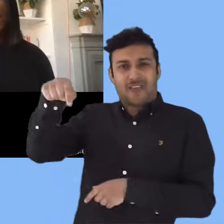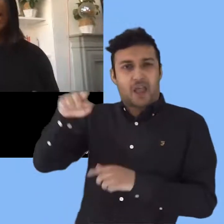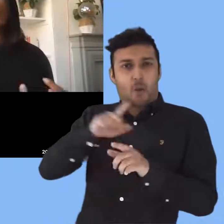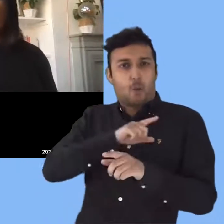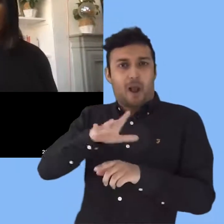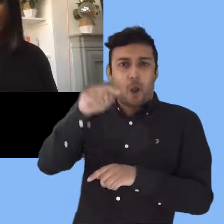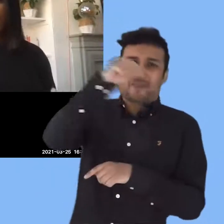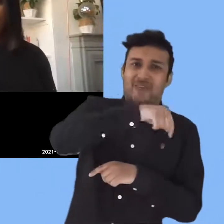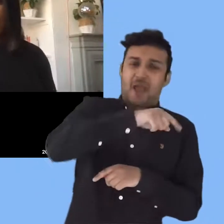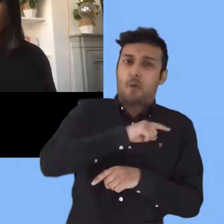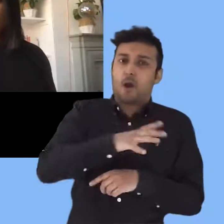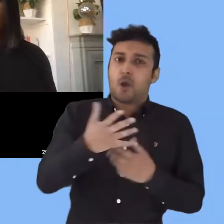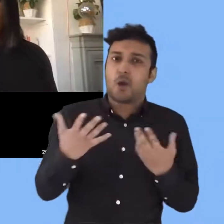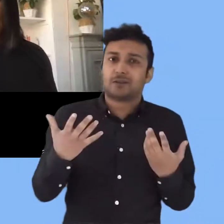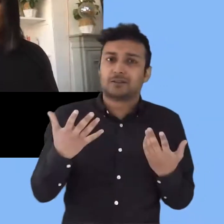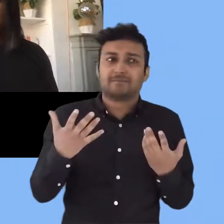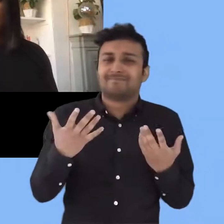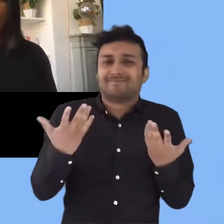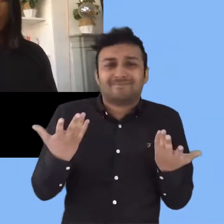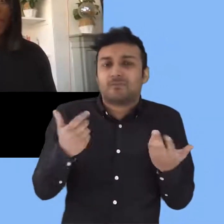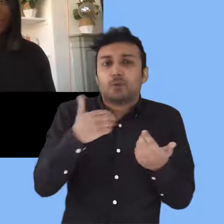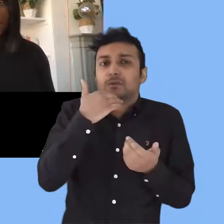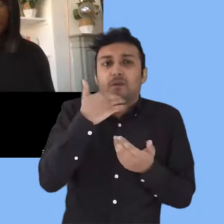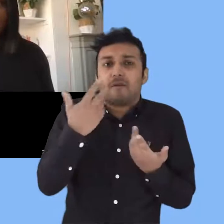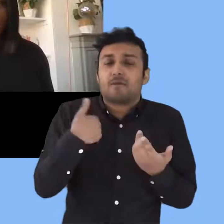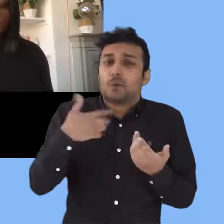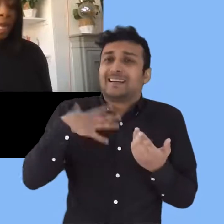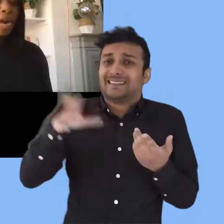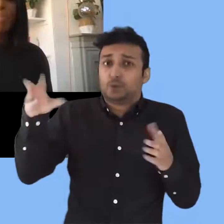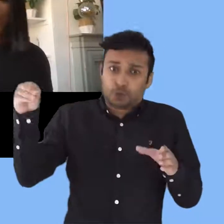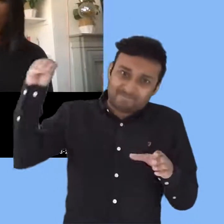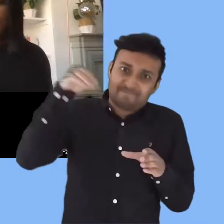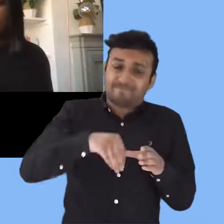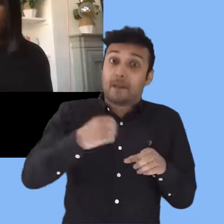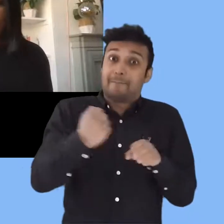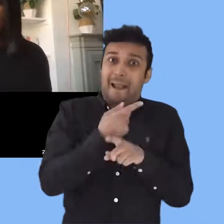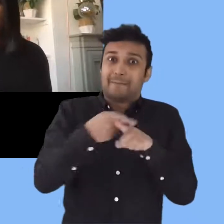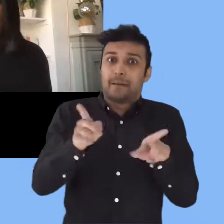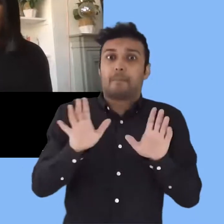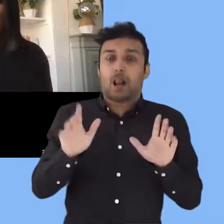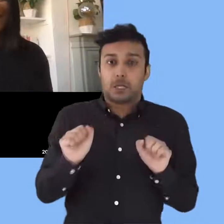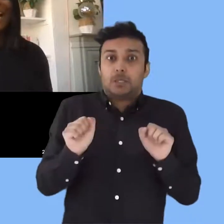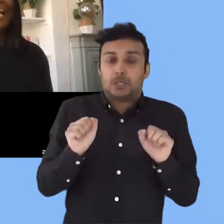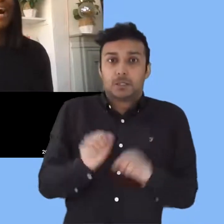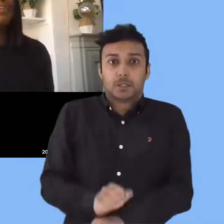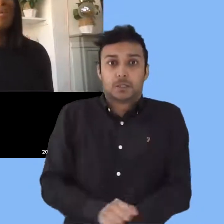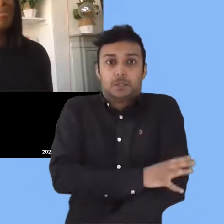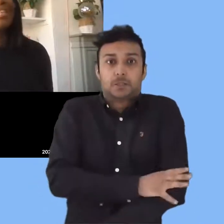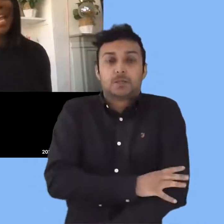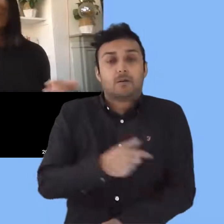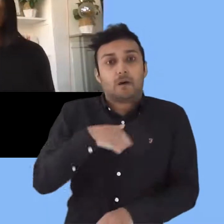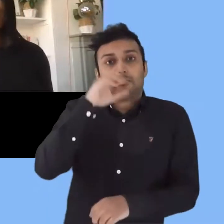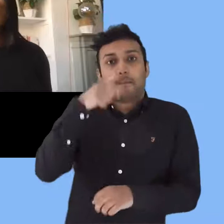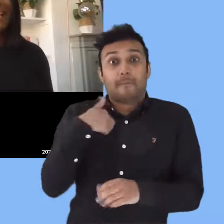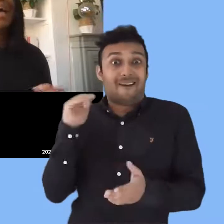with? Let's move this really actively into a place of discomfort. And I remember coming to the podcast with that energy. And I remember